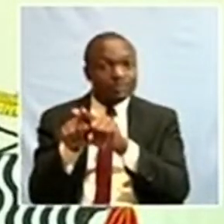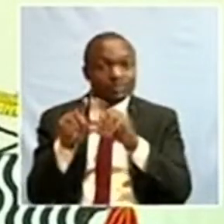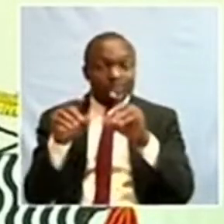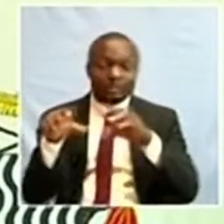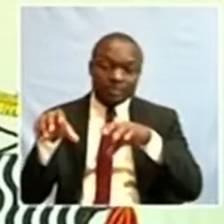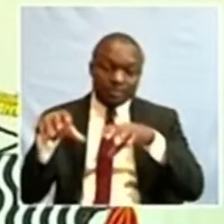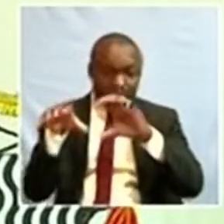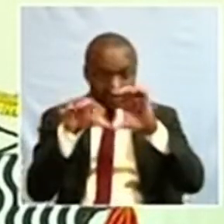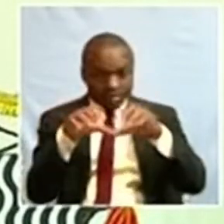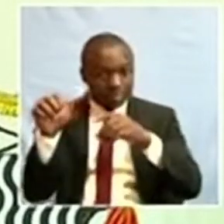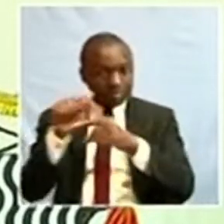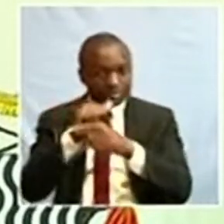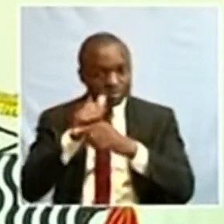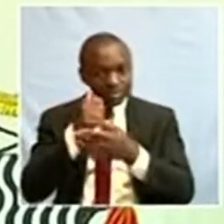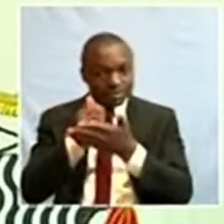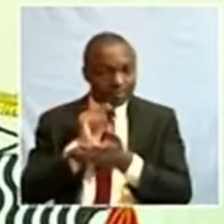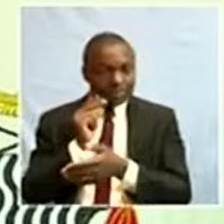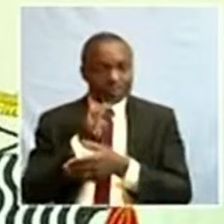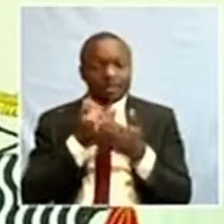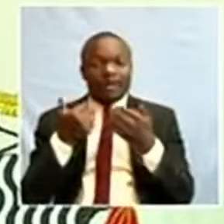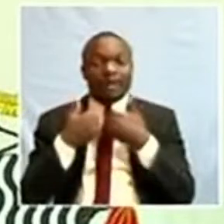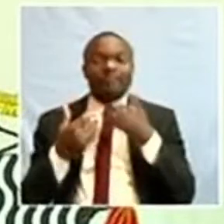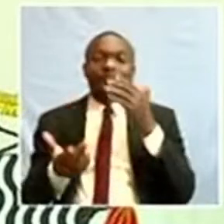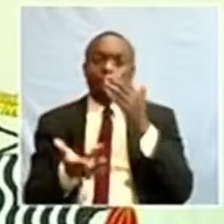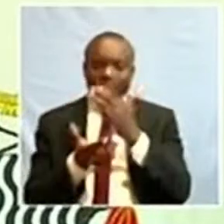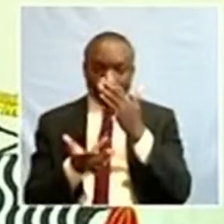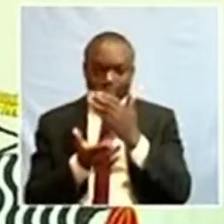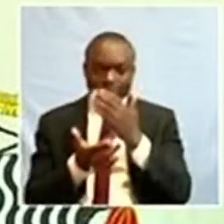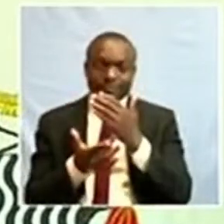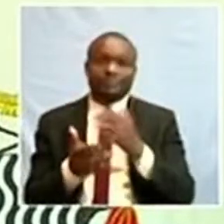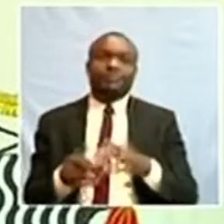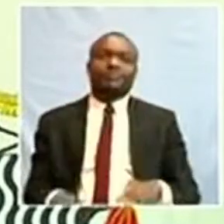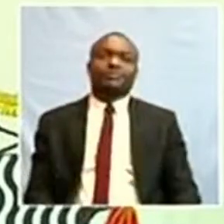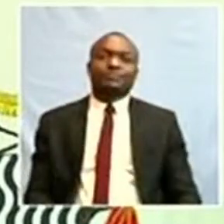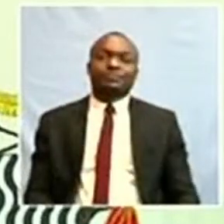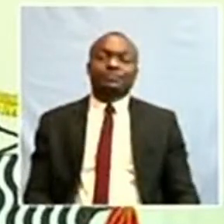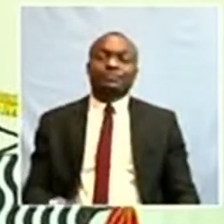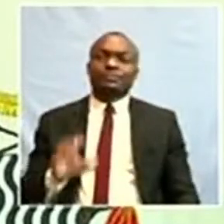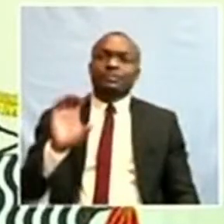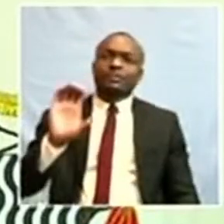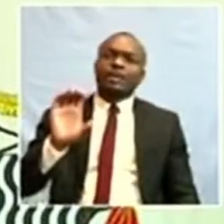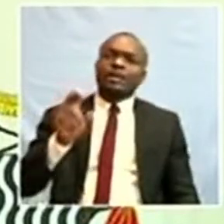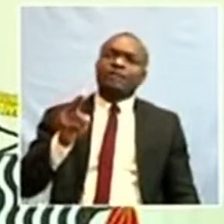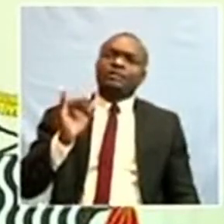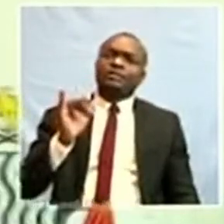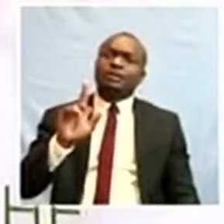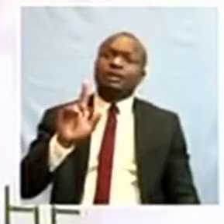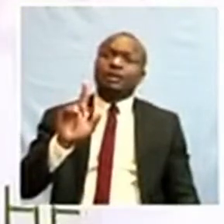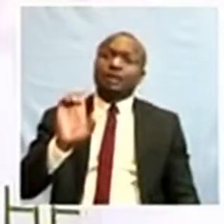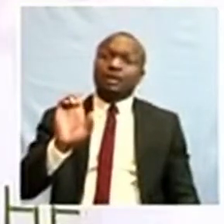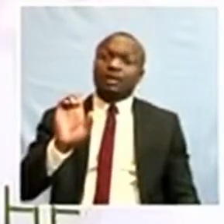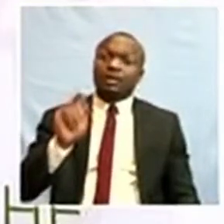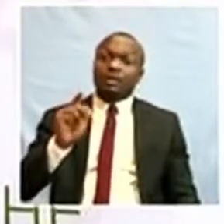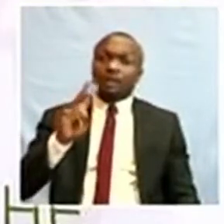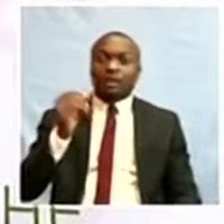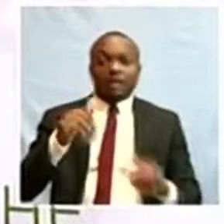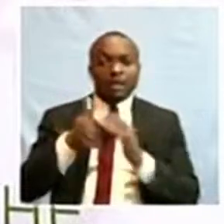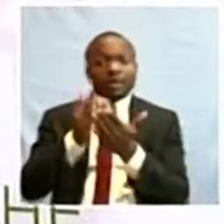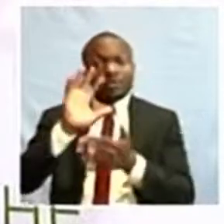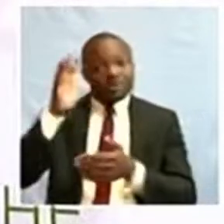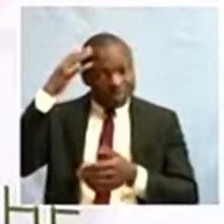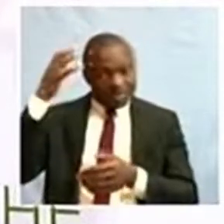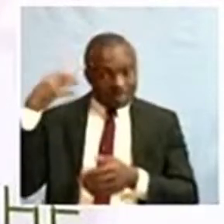to help us have the technical abilities to perform them. Chileko, how does your office address issues